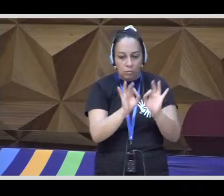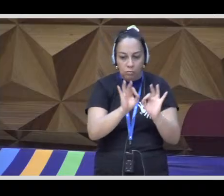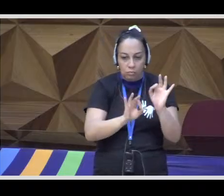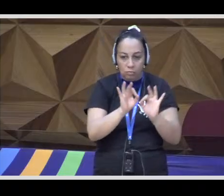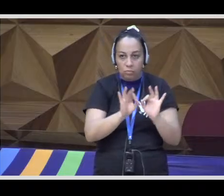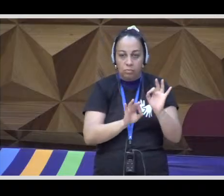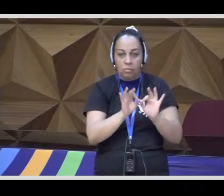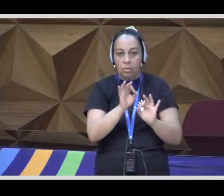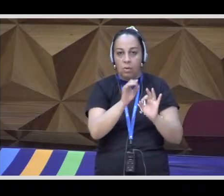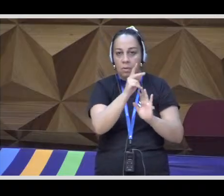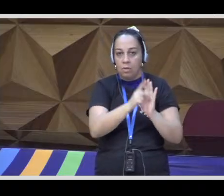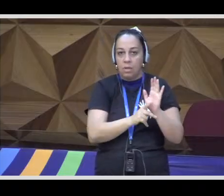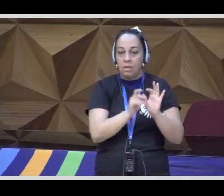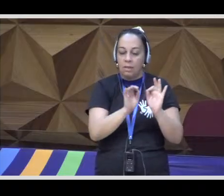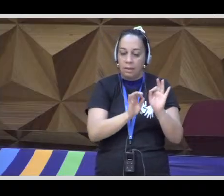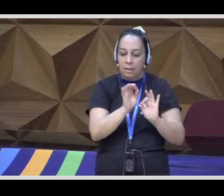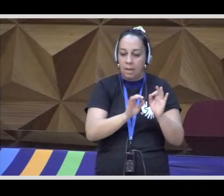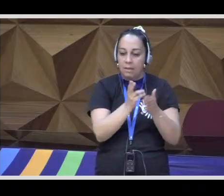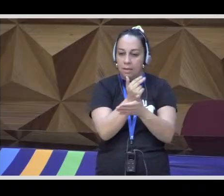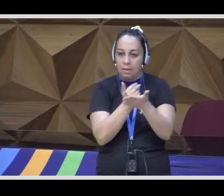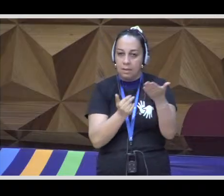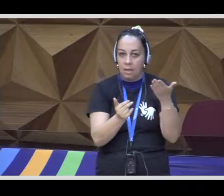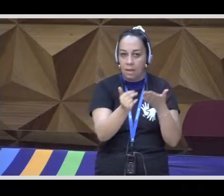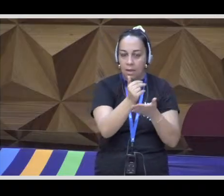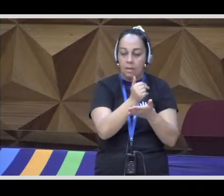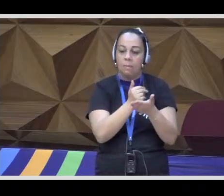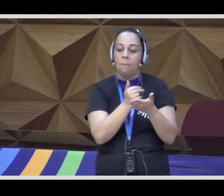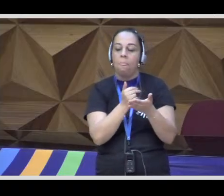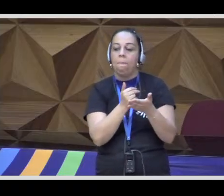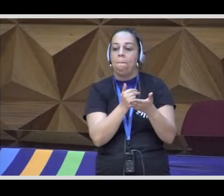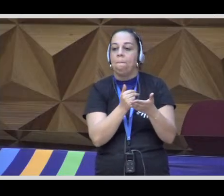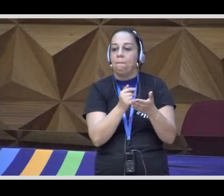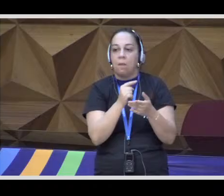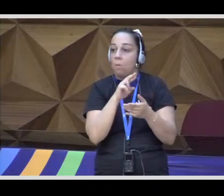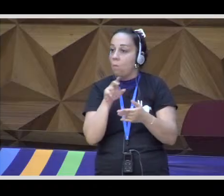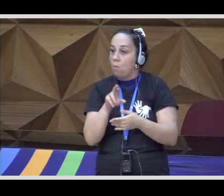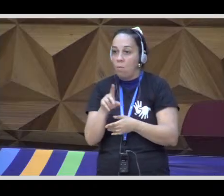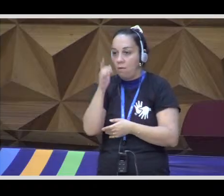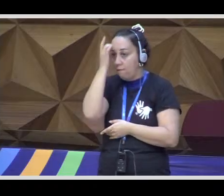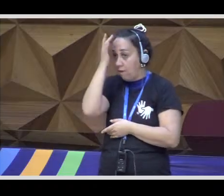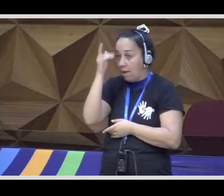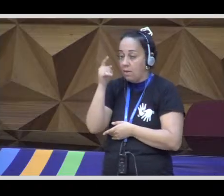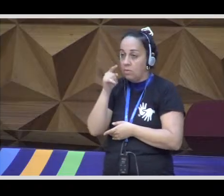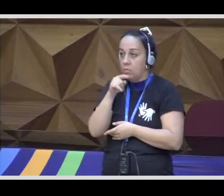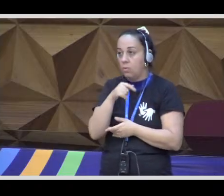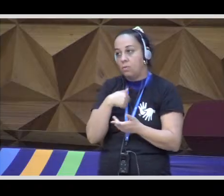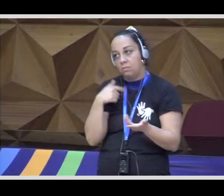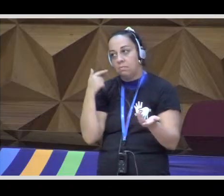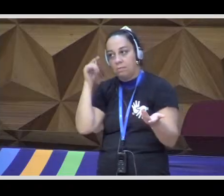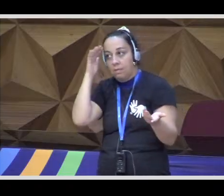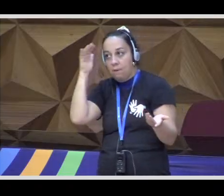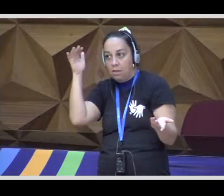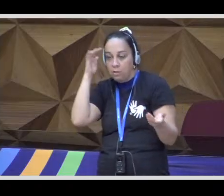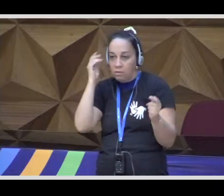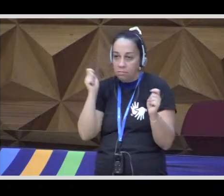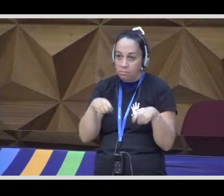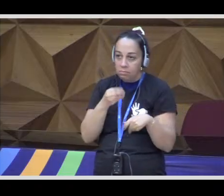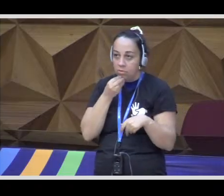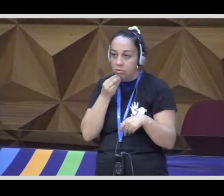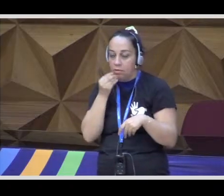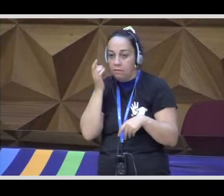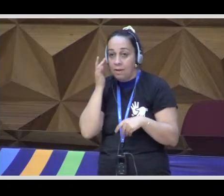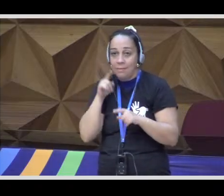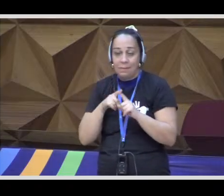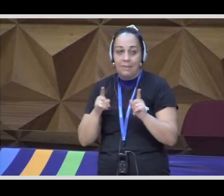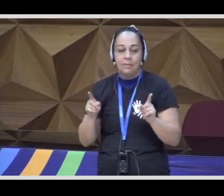be because there are a lot of social constraints. And also, we didn't do too much of this, but you could imagine that there's different social constraints